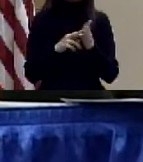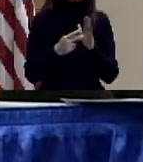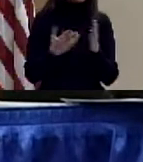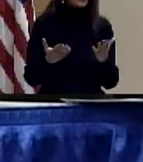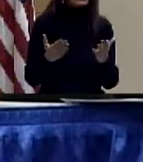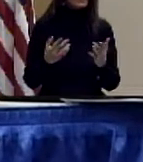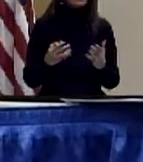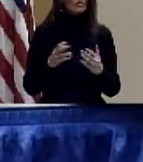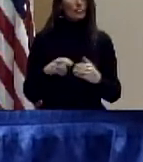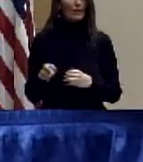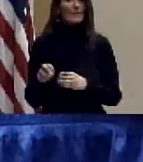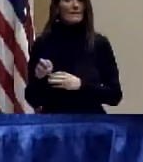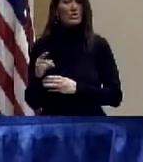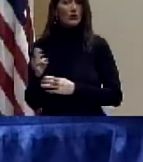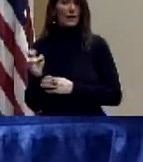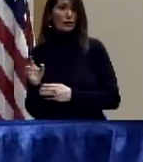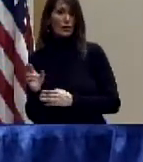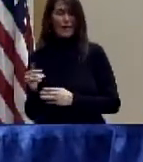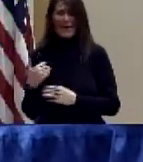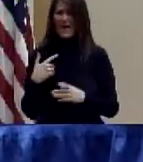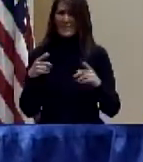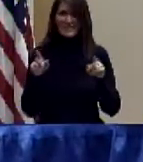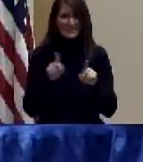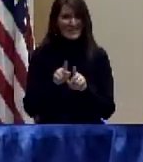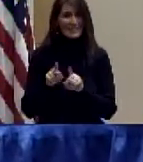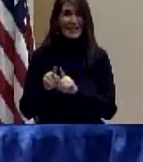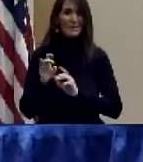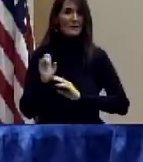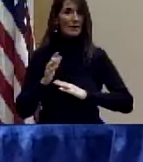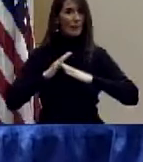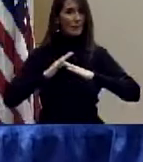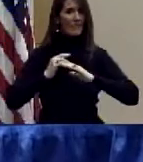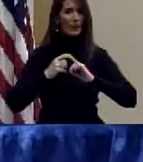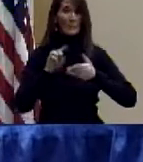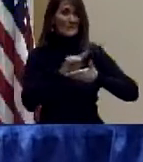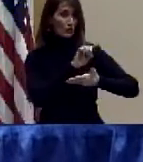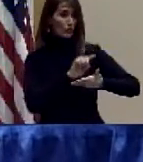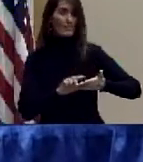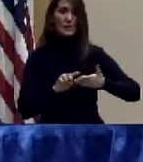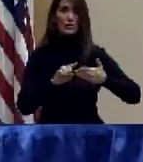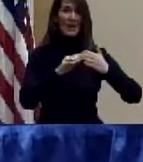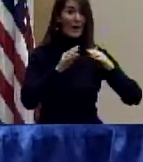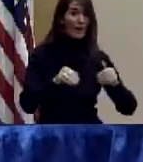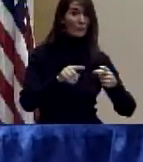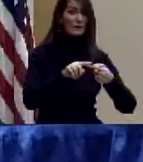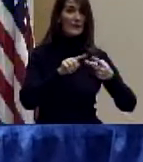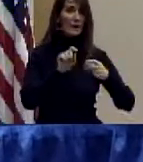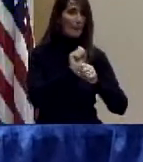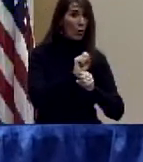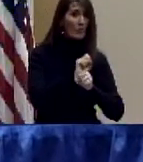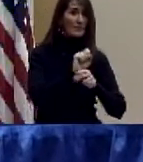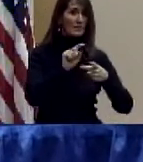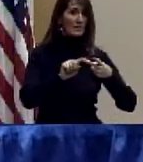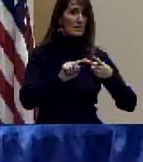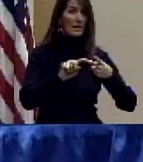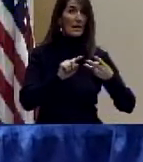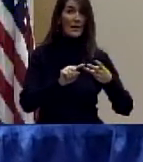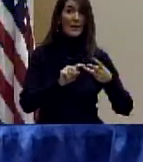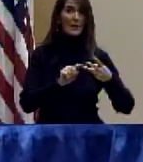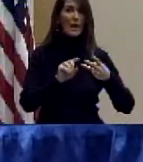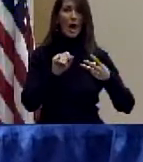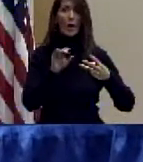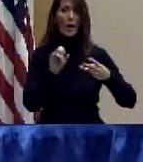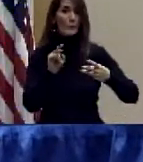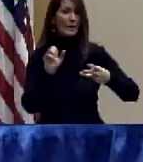transgender individuals have the same civil protection from discrimination in housing, employment,